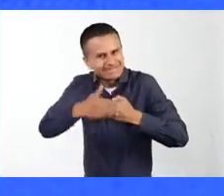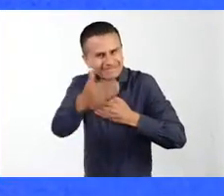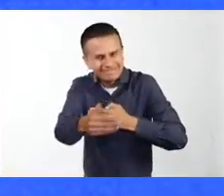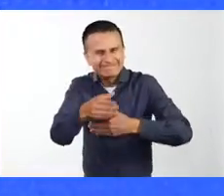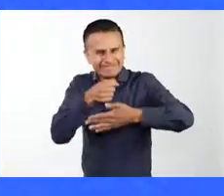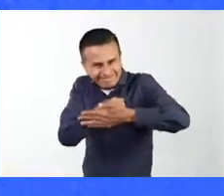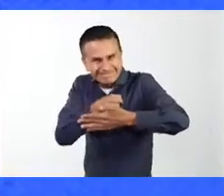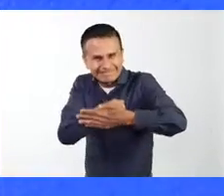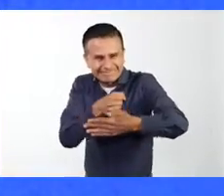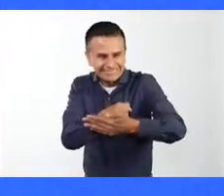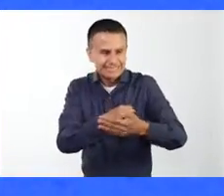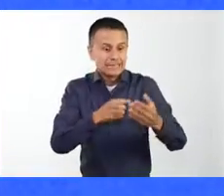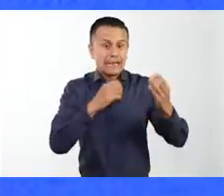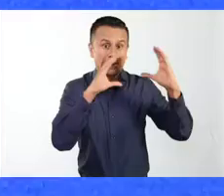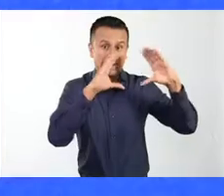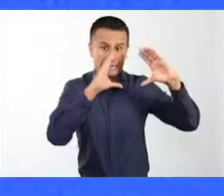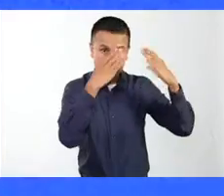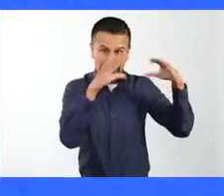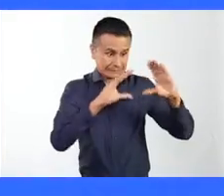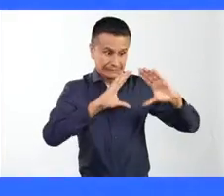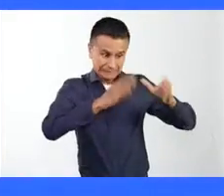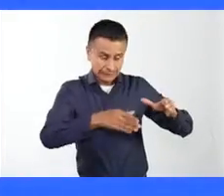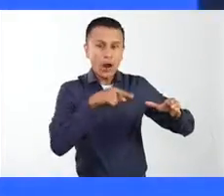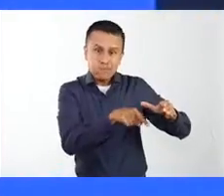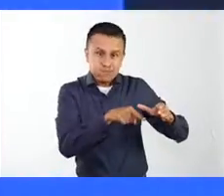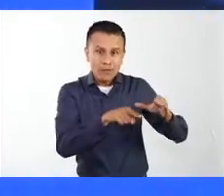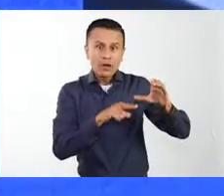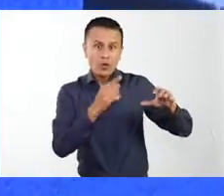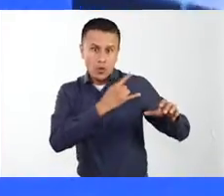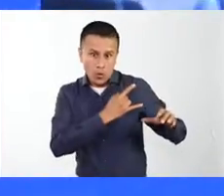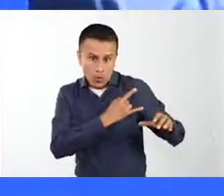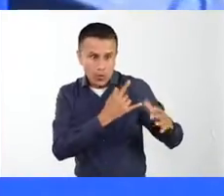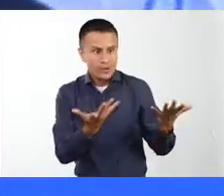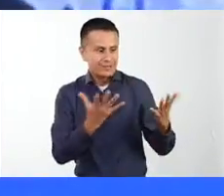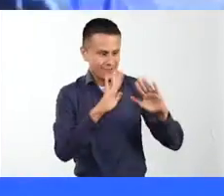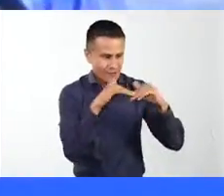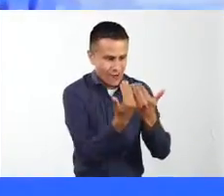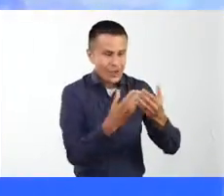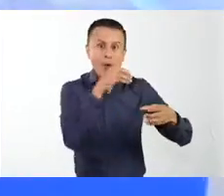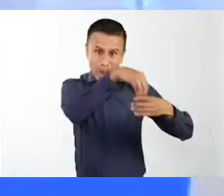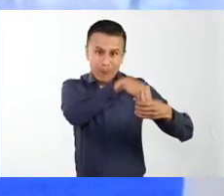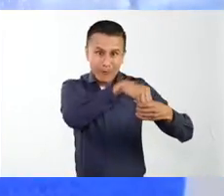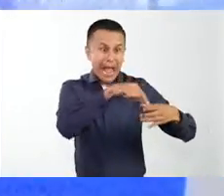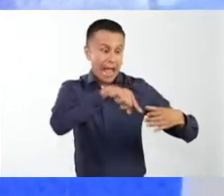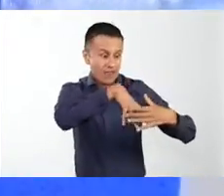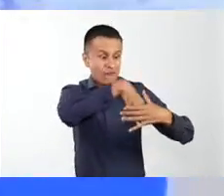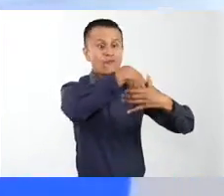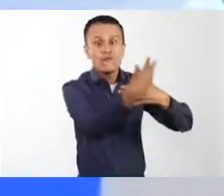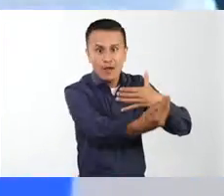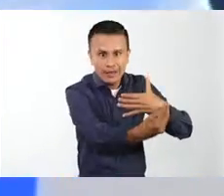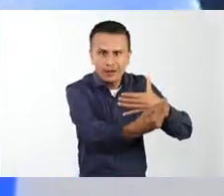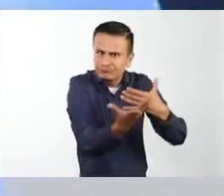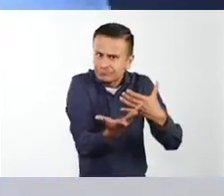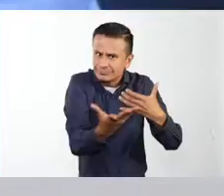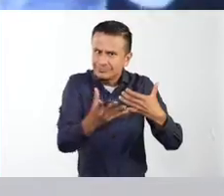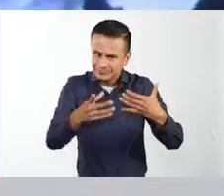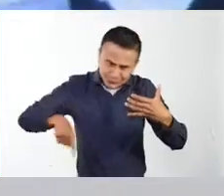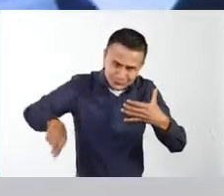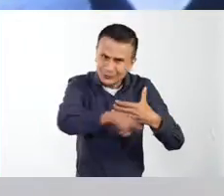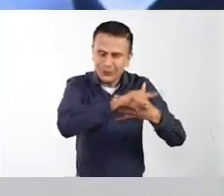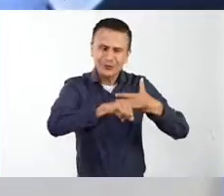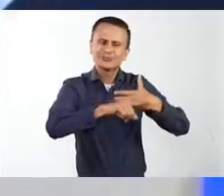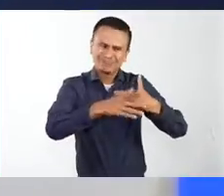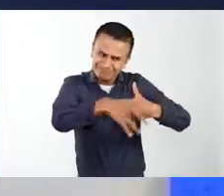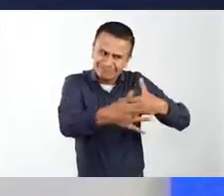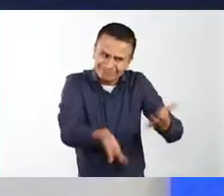single day in the classroom, in schools, in universities, but also outside of our